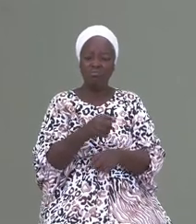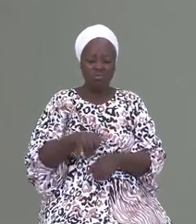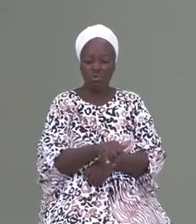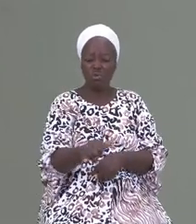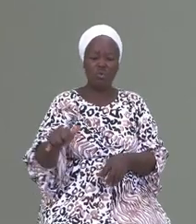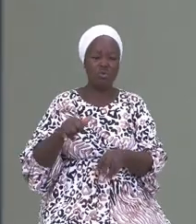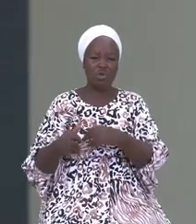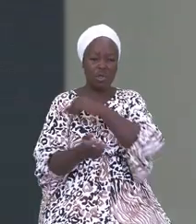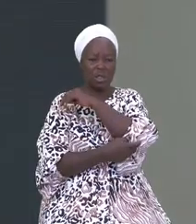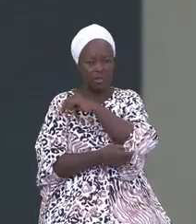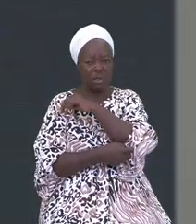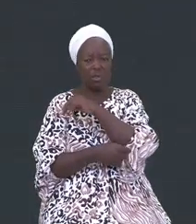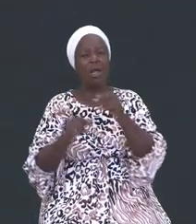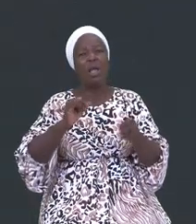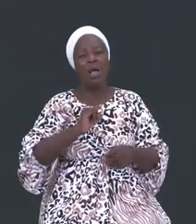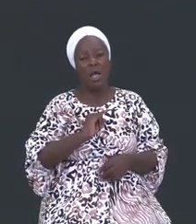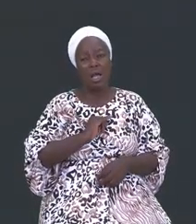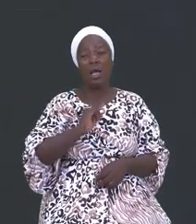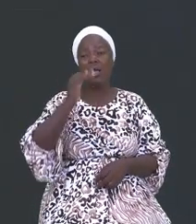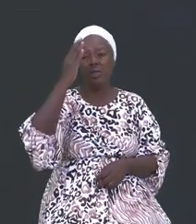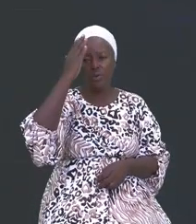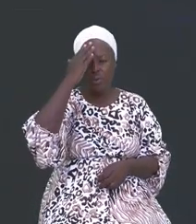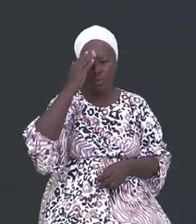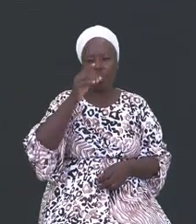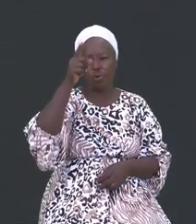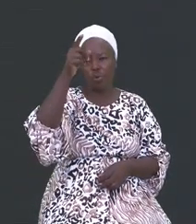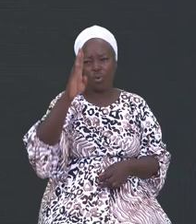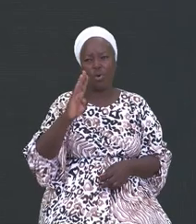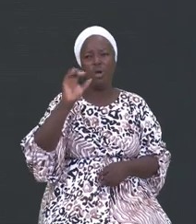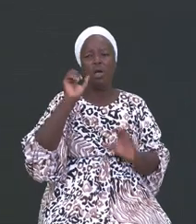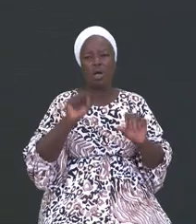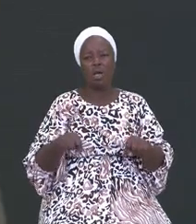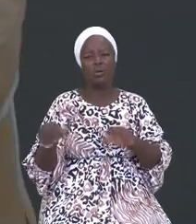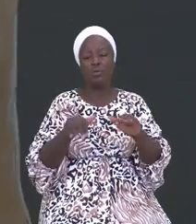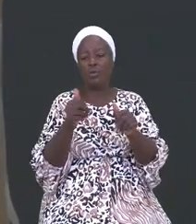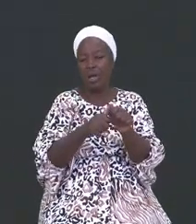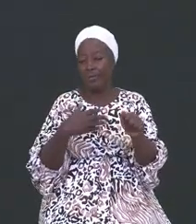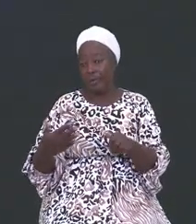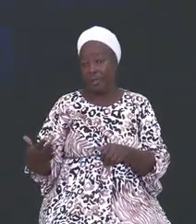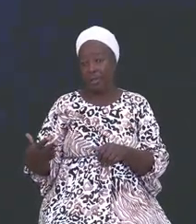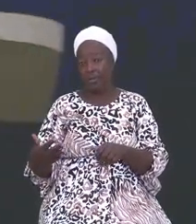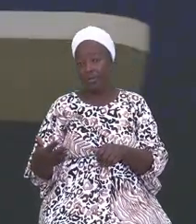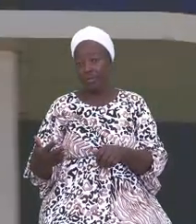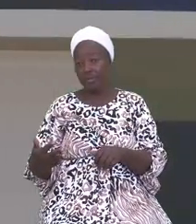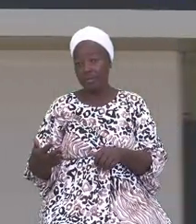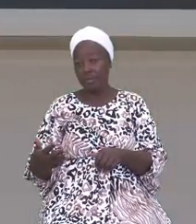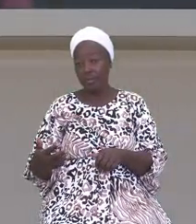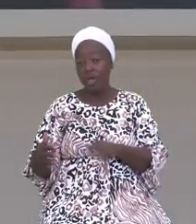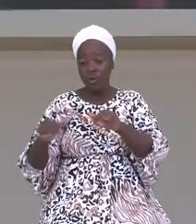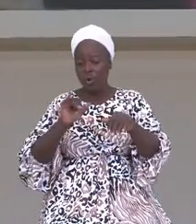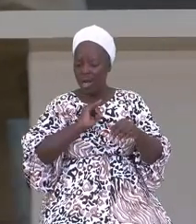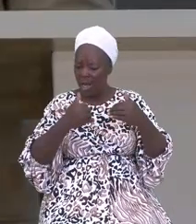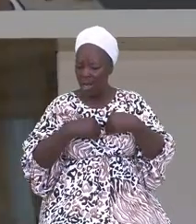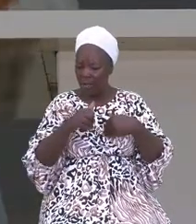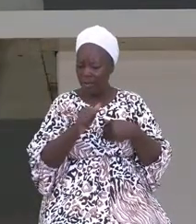temptations. I know God can do everything. Do I have a need